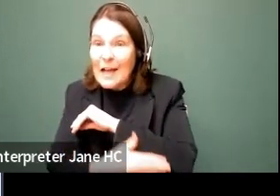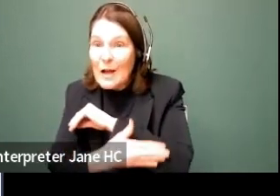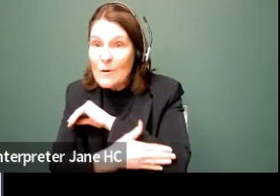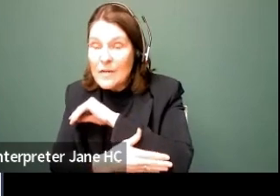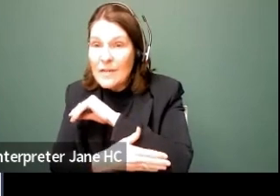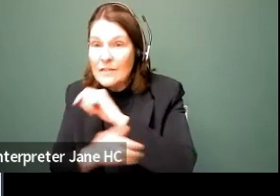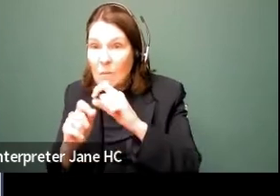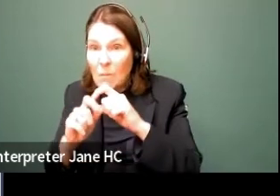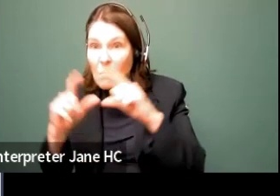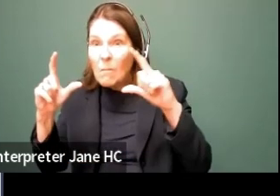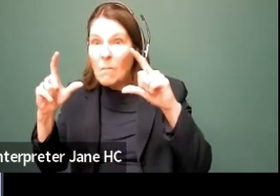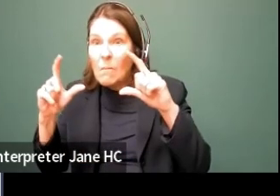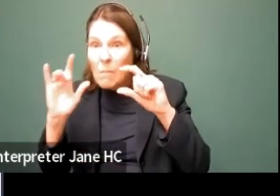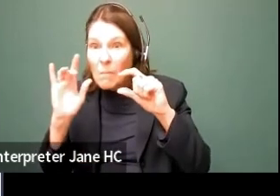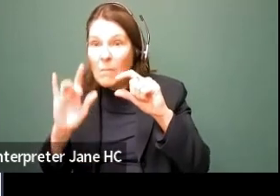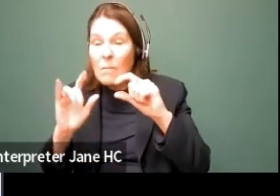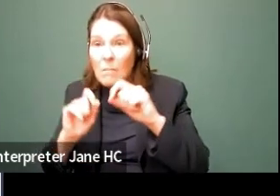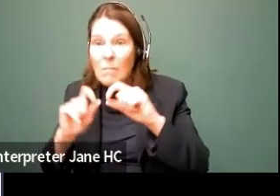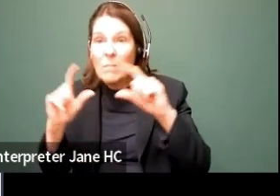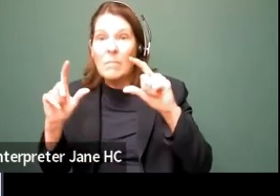county.